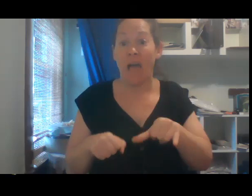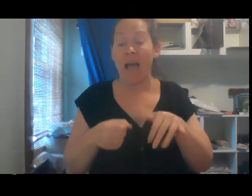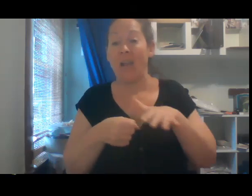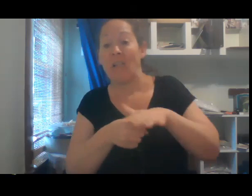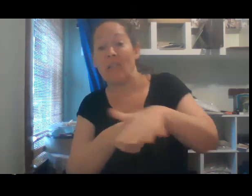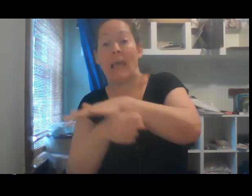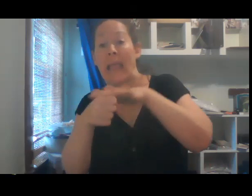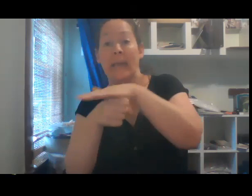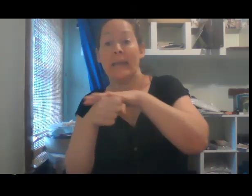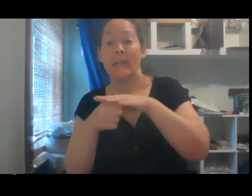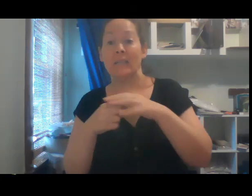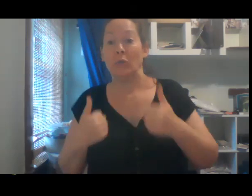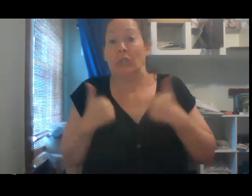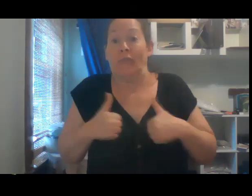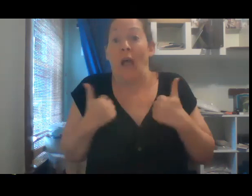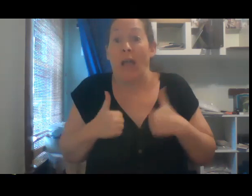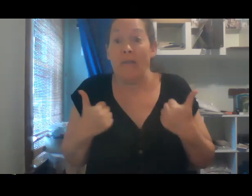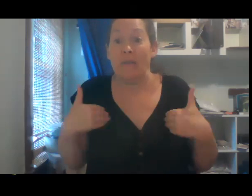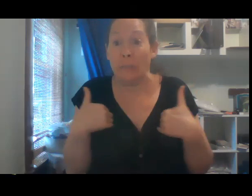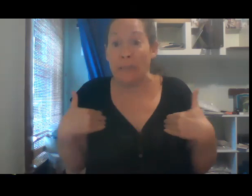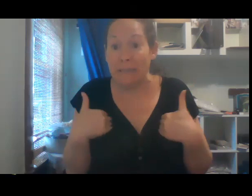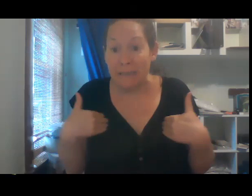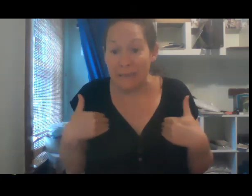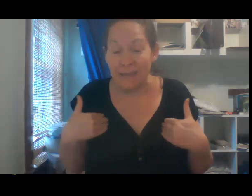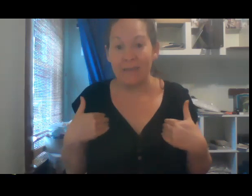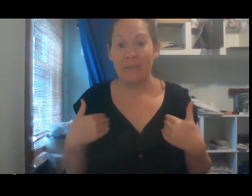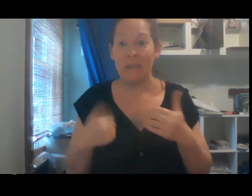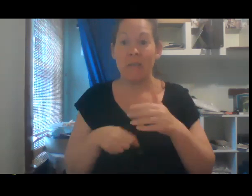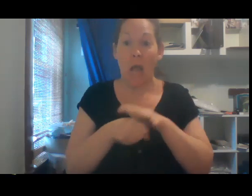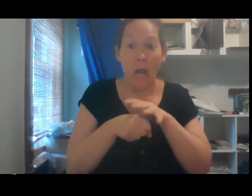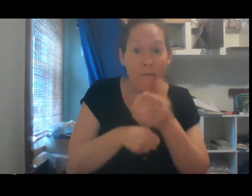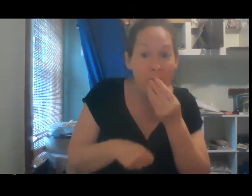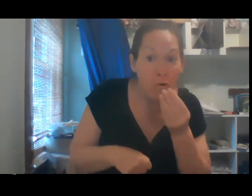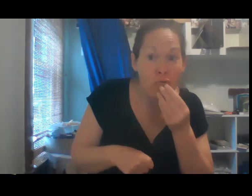feed a species, and the carrying capacity shifts